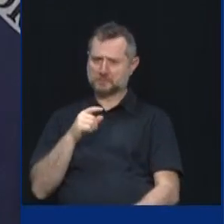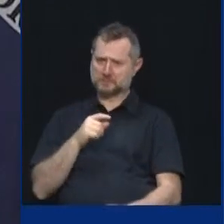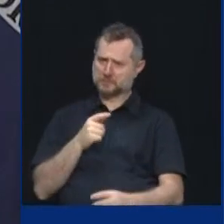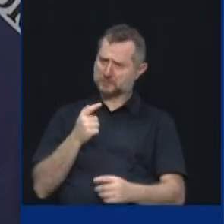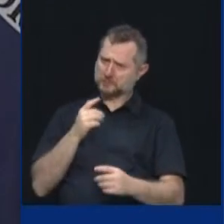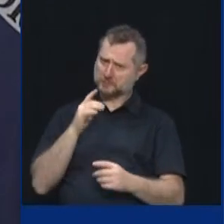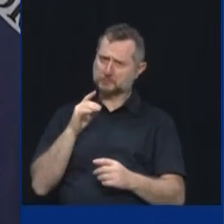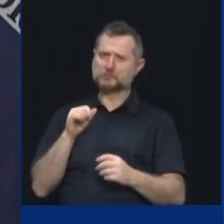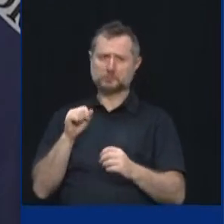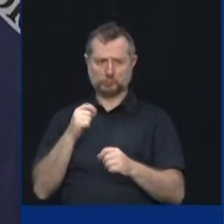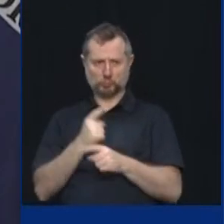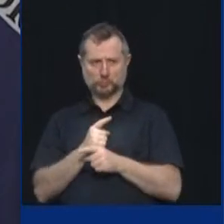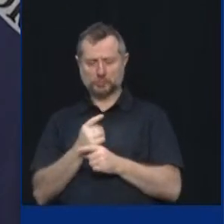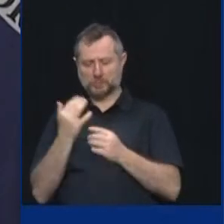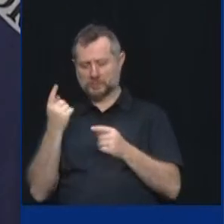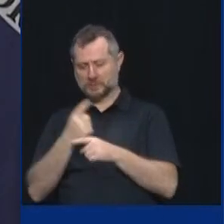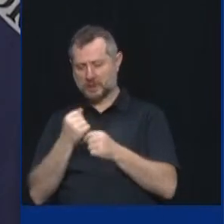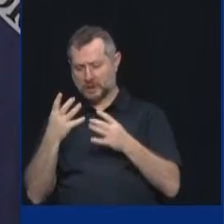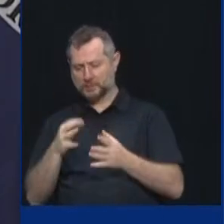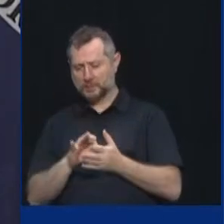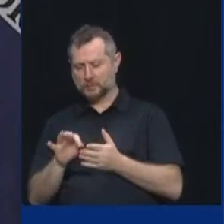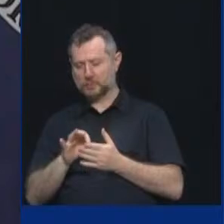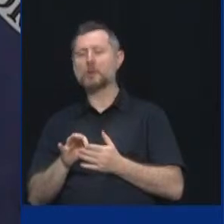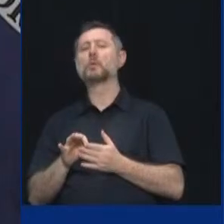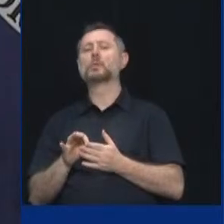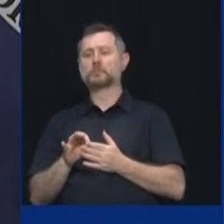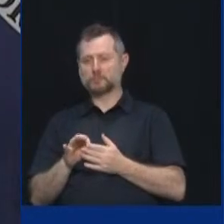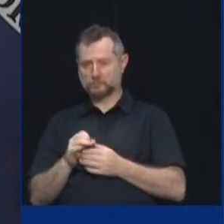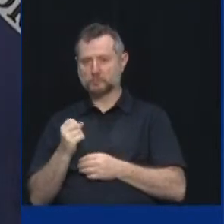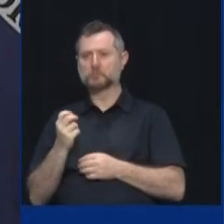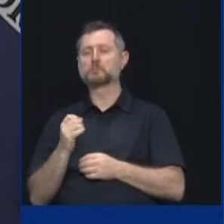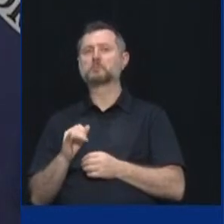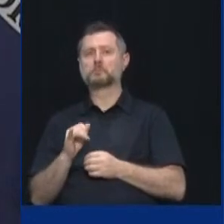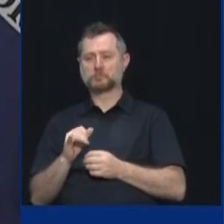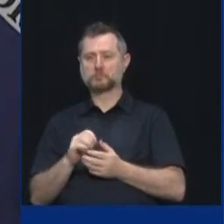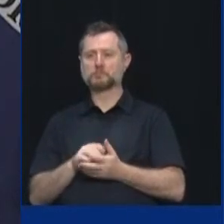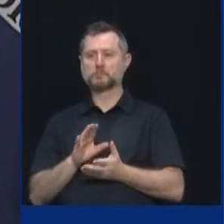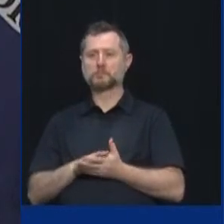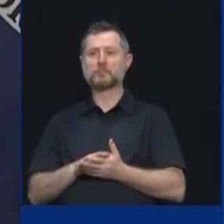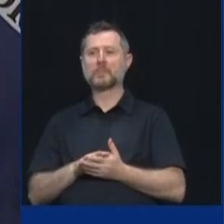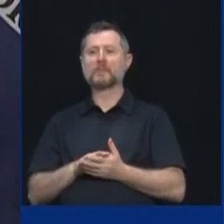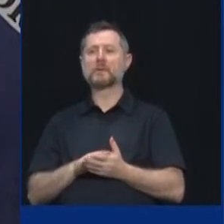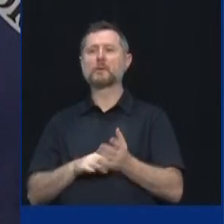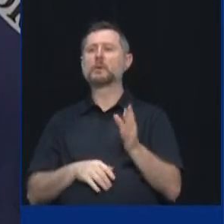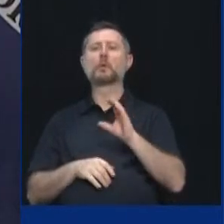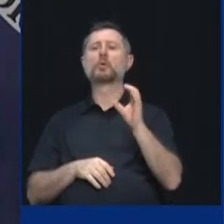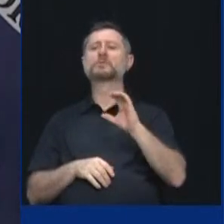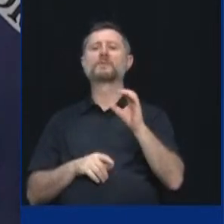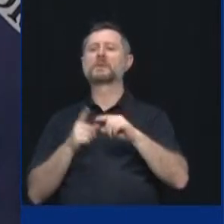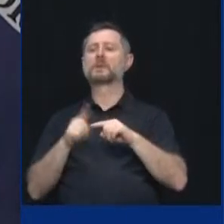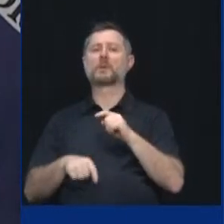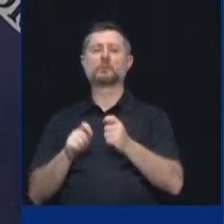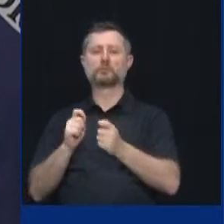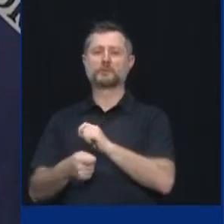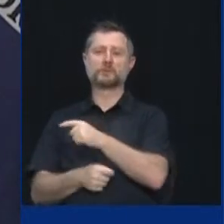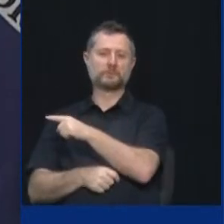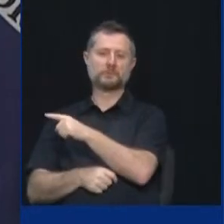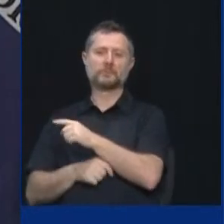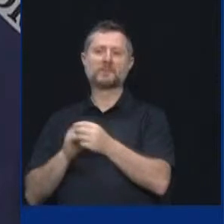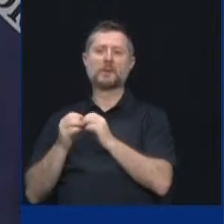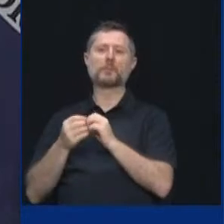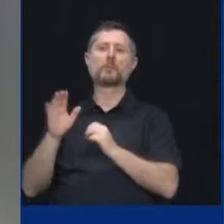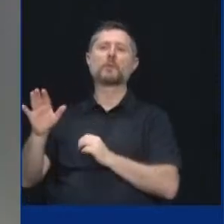you're 13 days. You are, yeah, it's too bad, too late. You can't change. 13 days. What was your